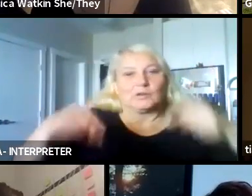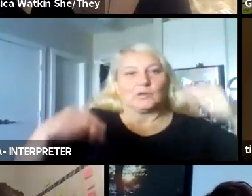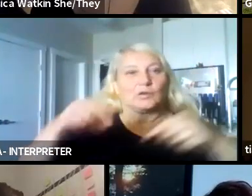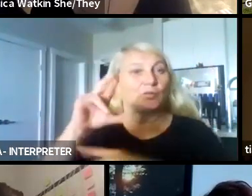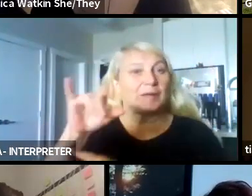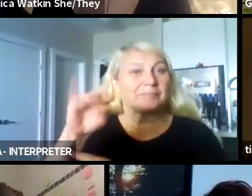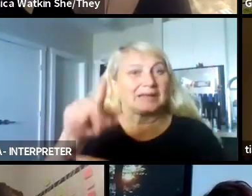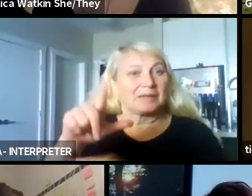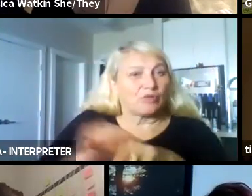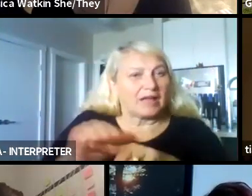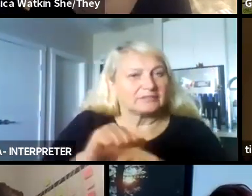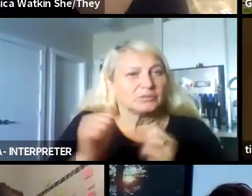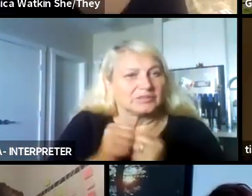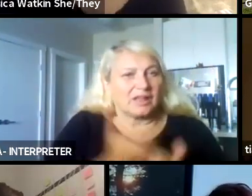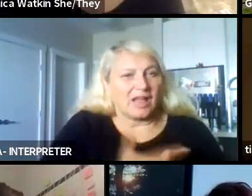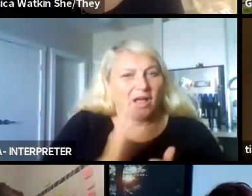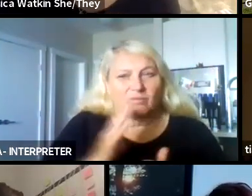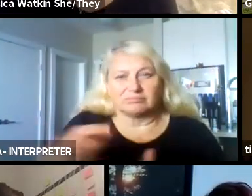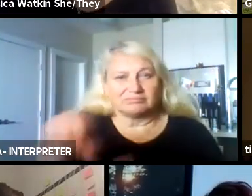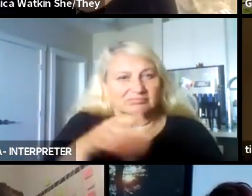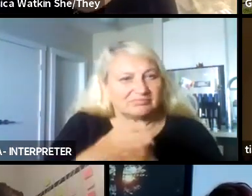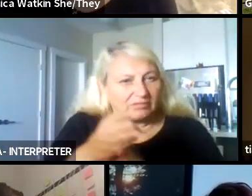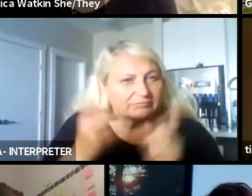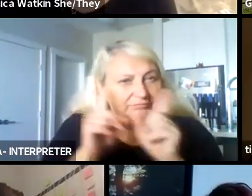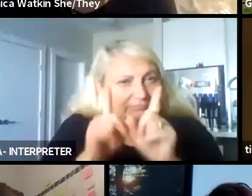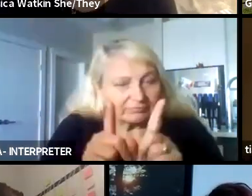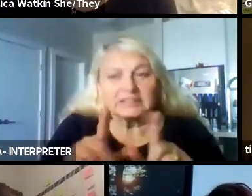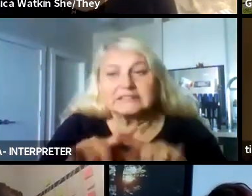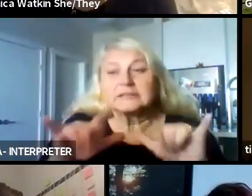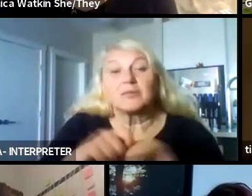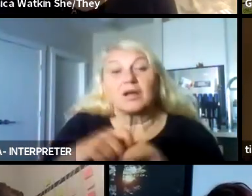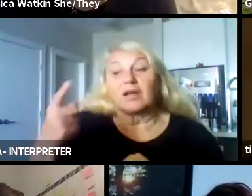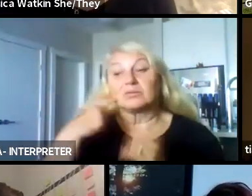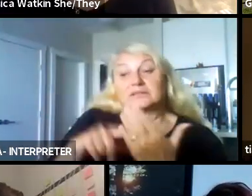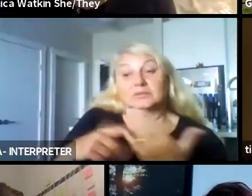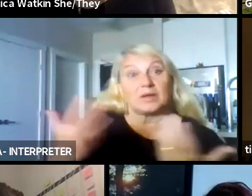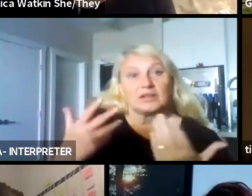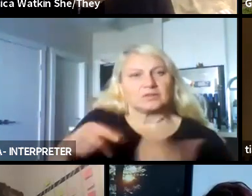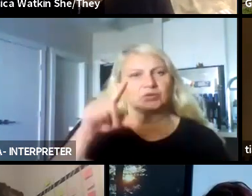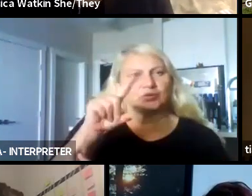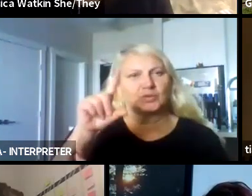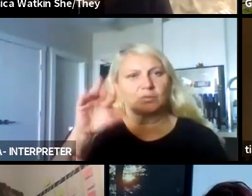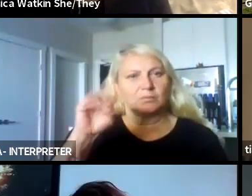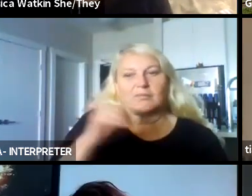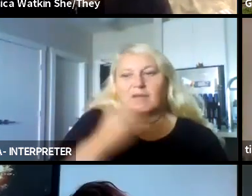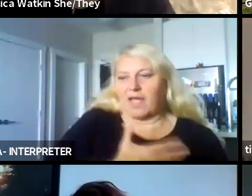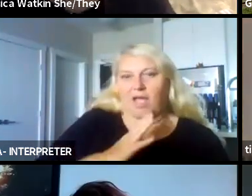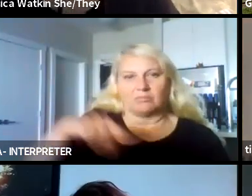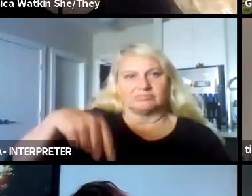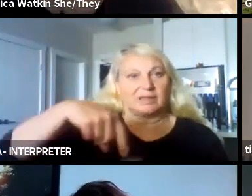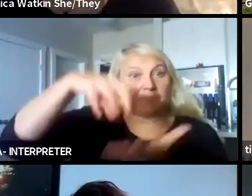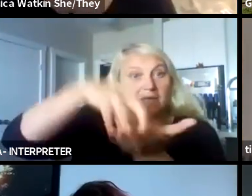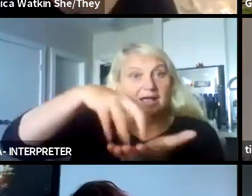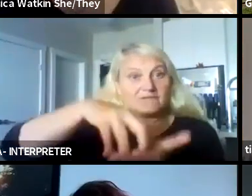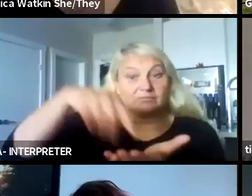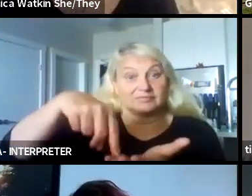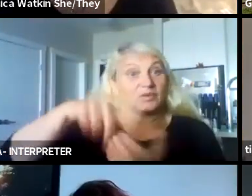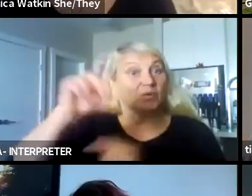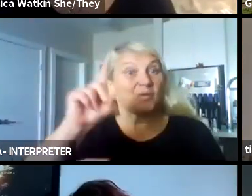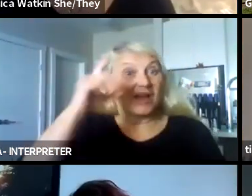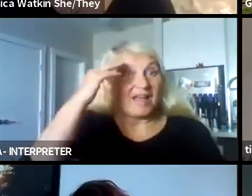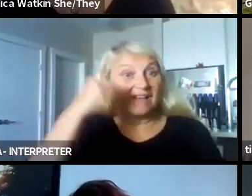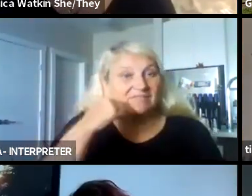colleagues. So we want to recognize that Zoom, the platform that we're using to come together today, is headquartered in